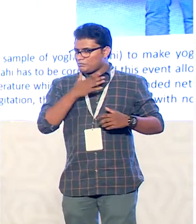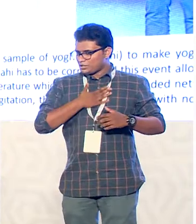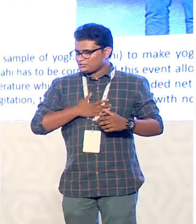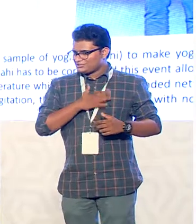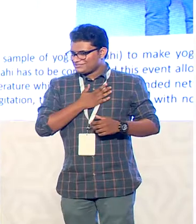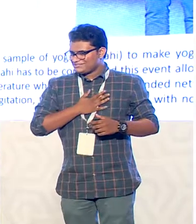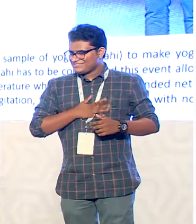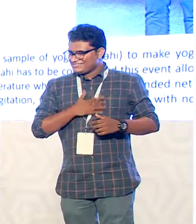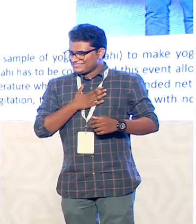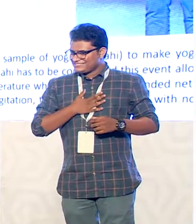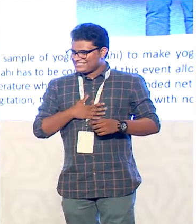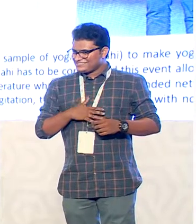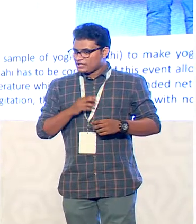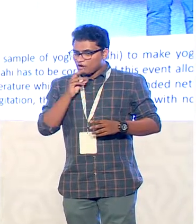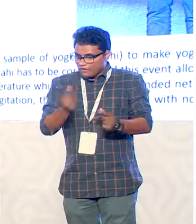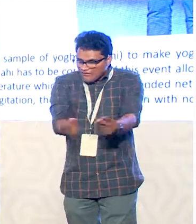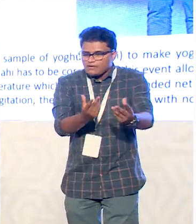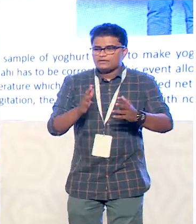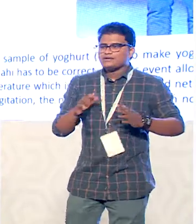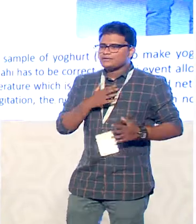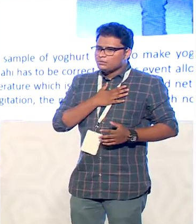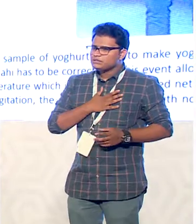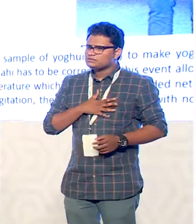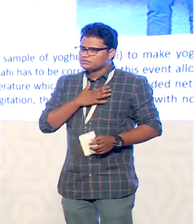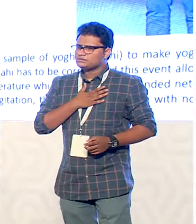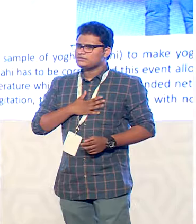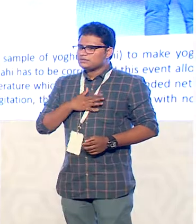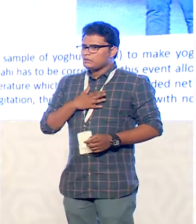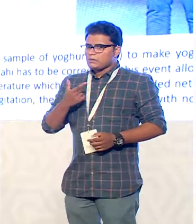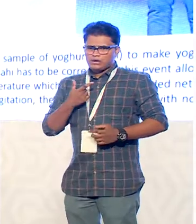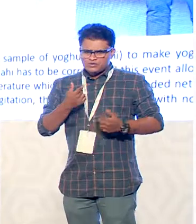patience? Never to be either disheartened by any